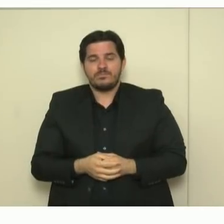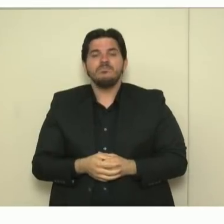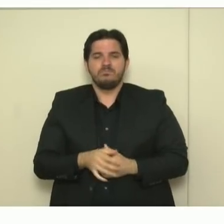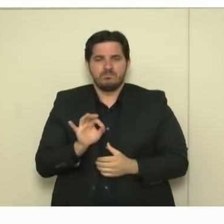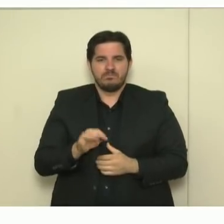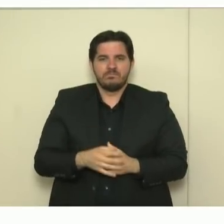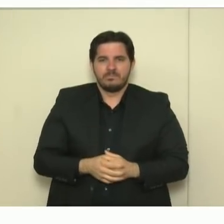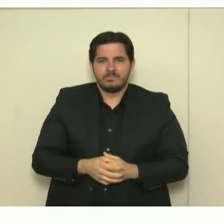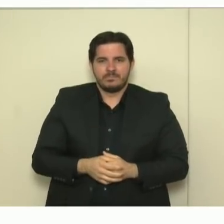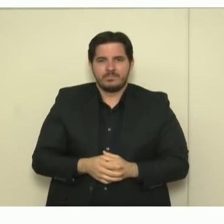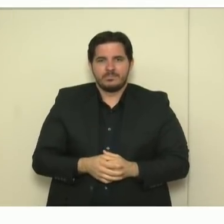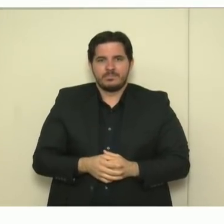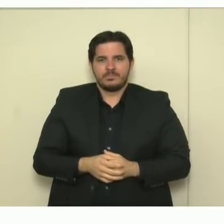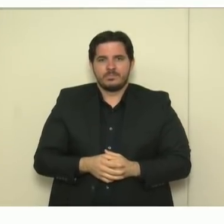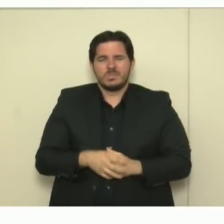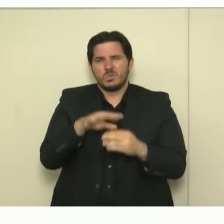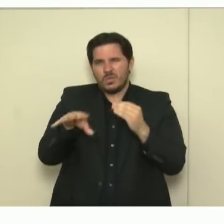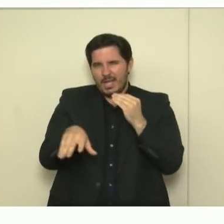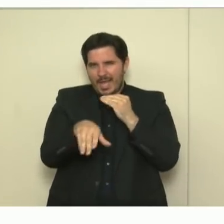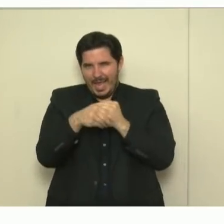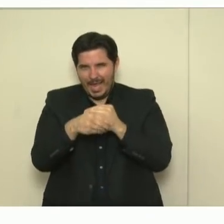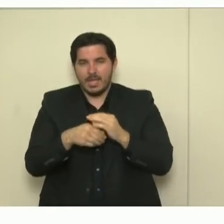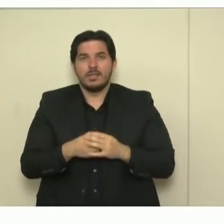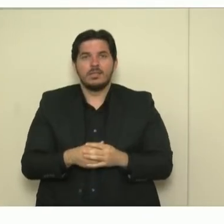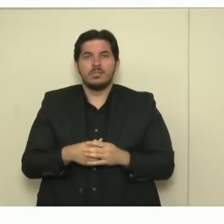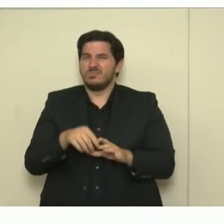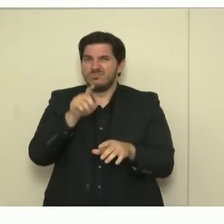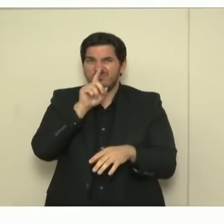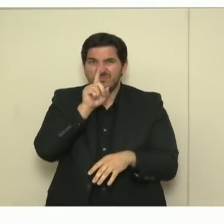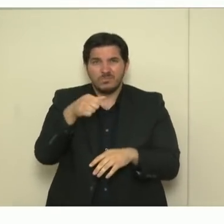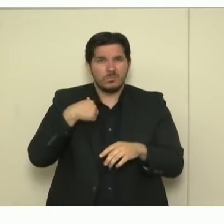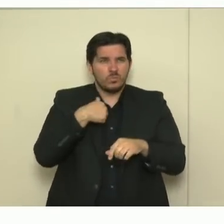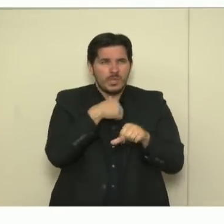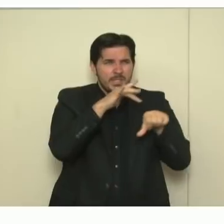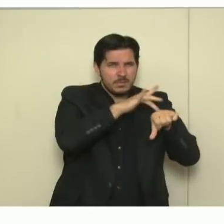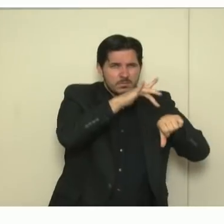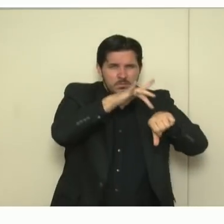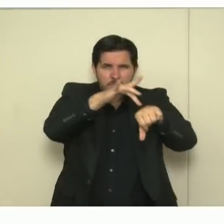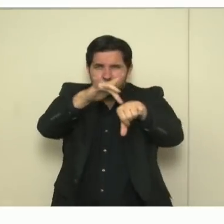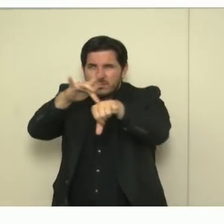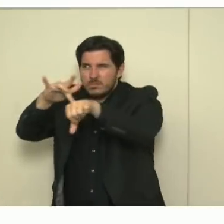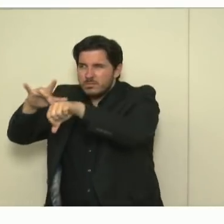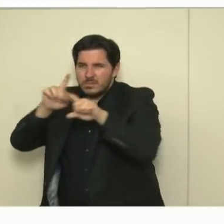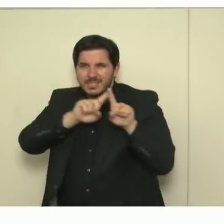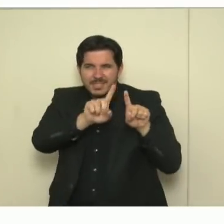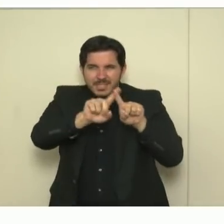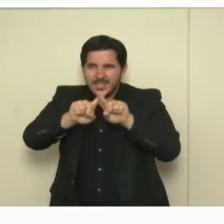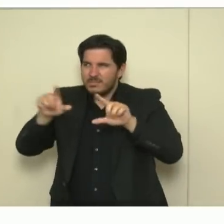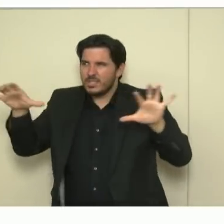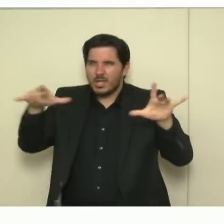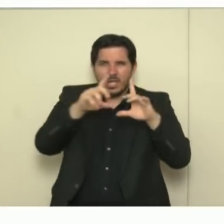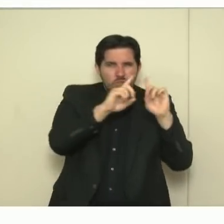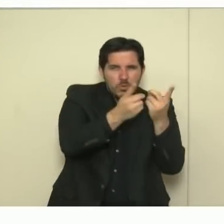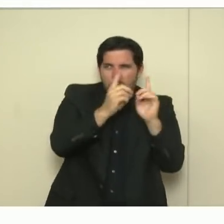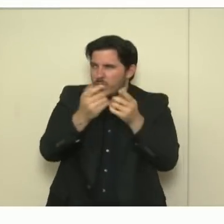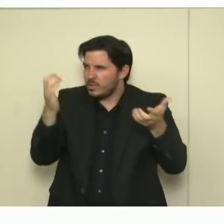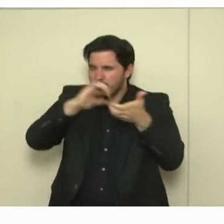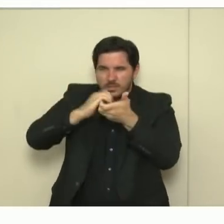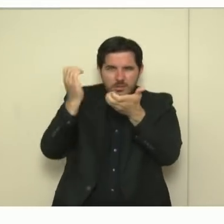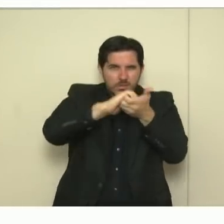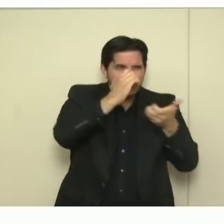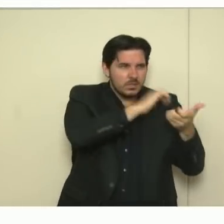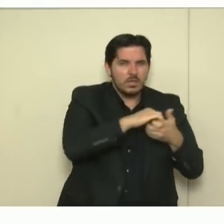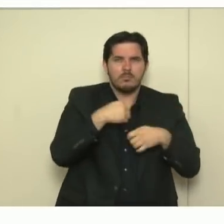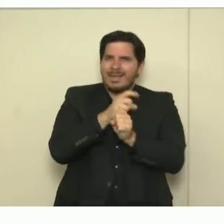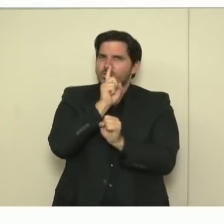really bringing in every resource from across the state to make sure that we get this right. New Mexico wants to be a model for